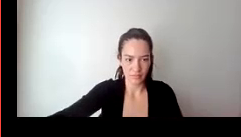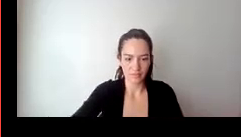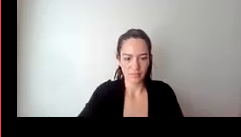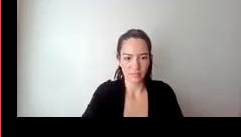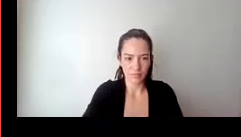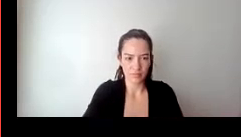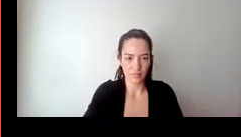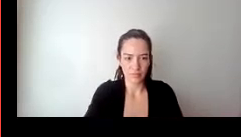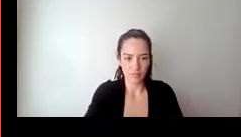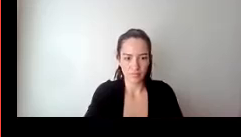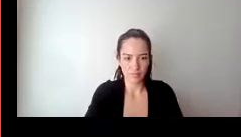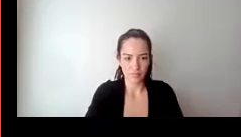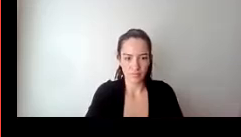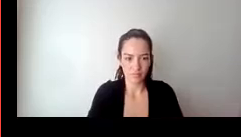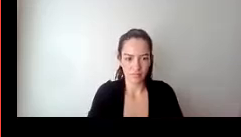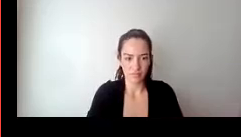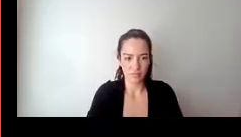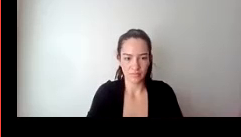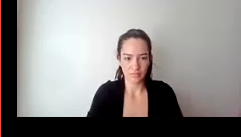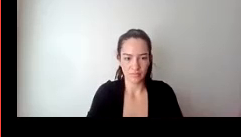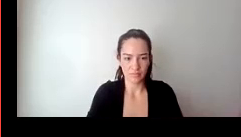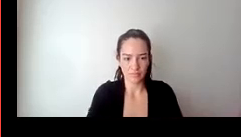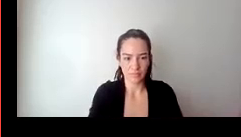missing different groups?